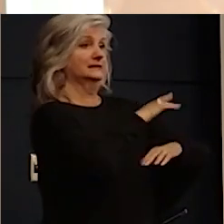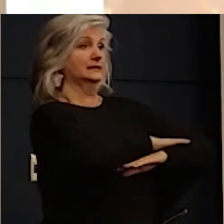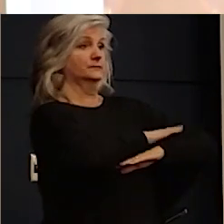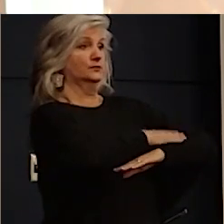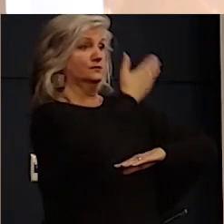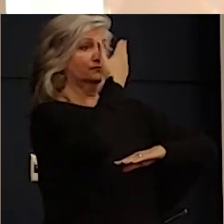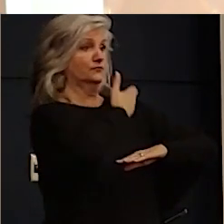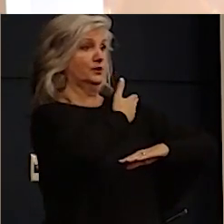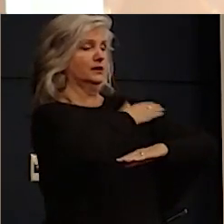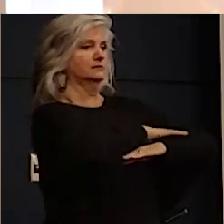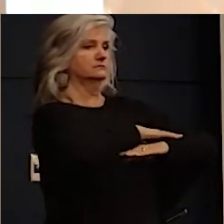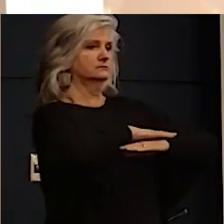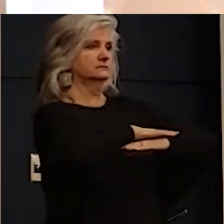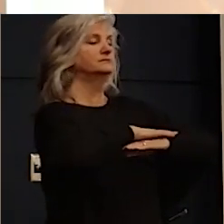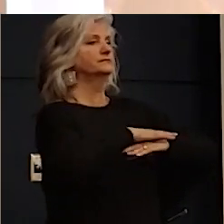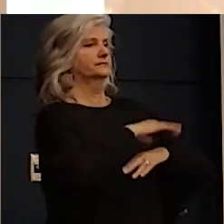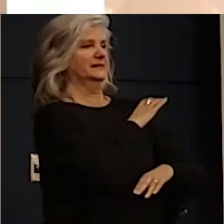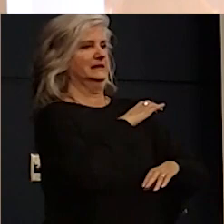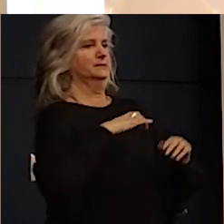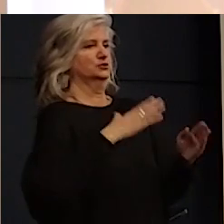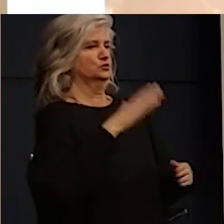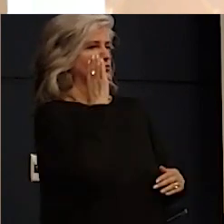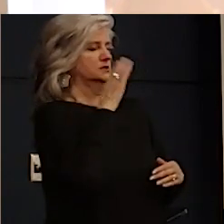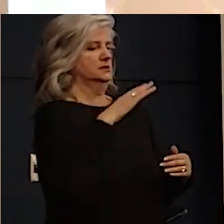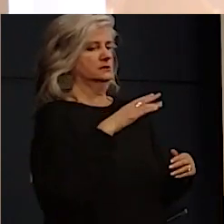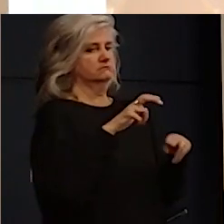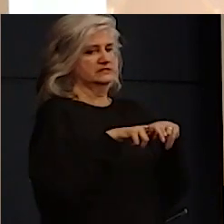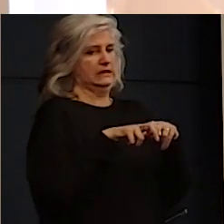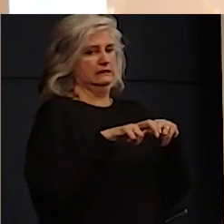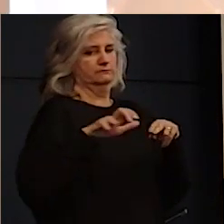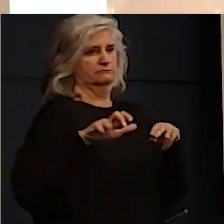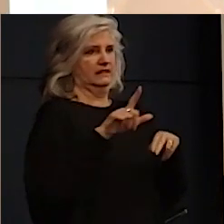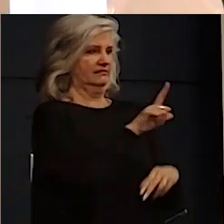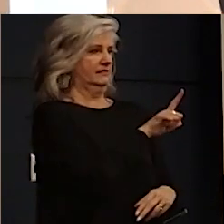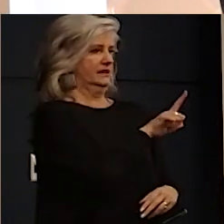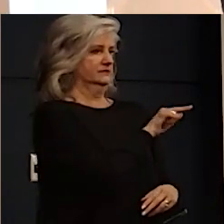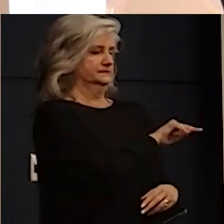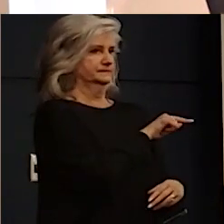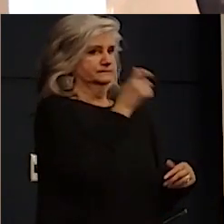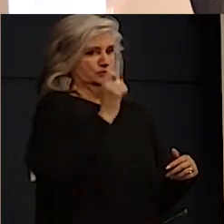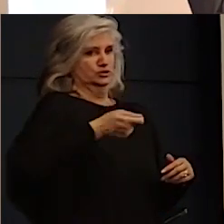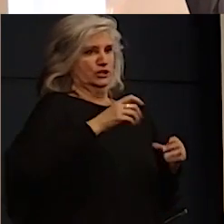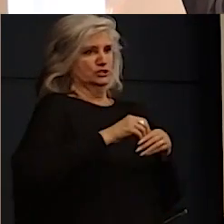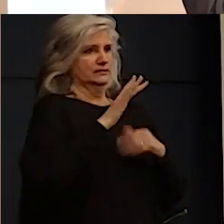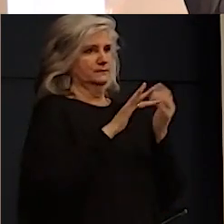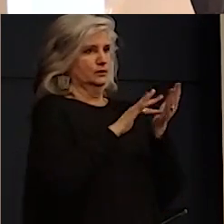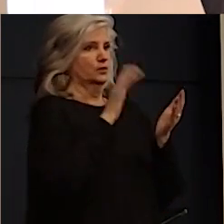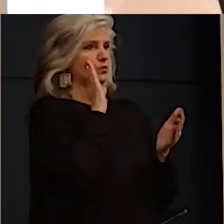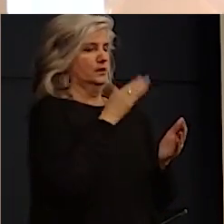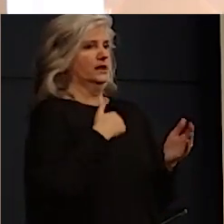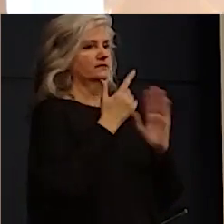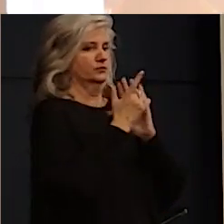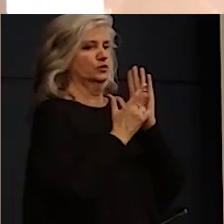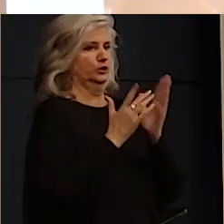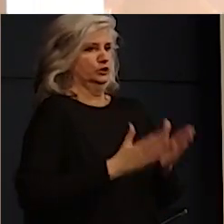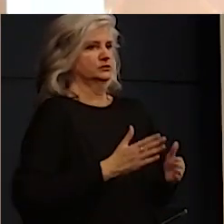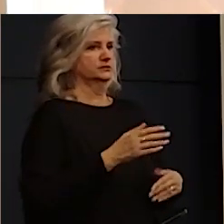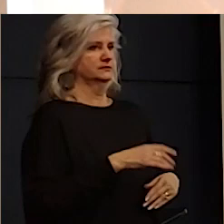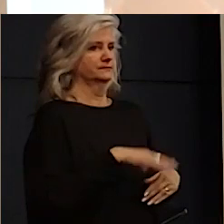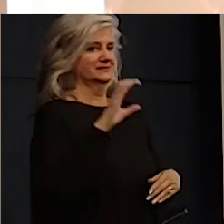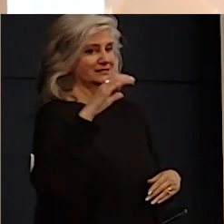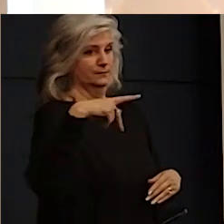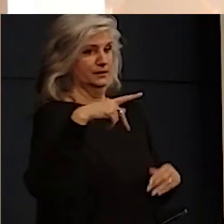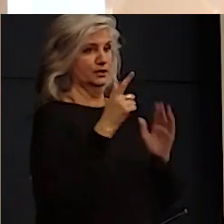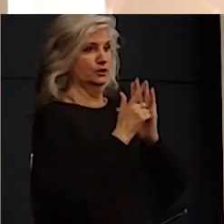of the room where the commissioners sit, often on the left side. The judge will be there in the middle. And then there's going to be some lawyers. There's going to be a CenterPoint